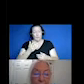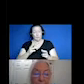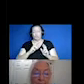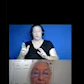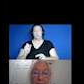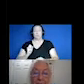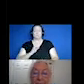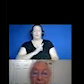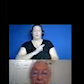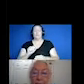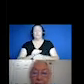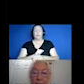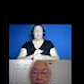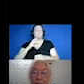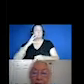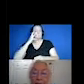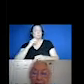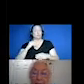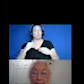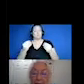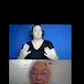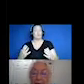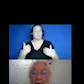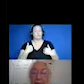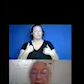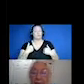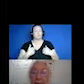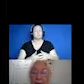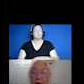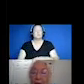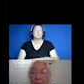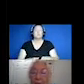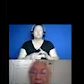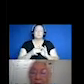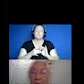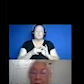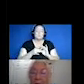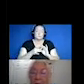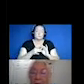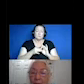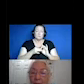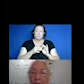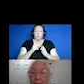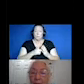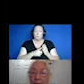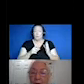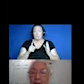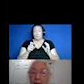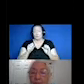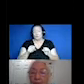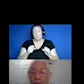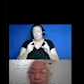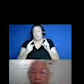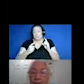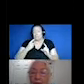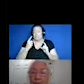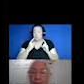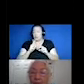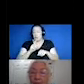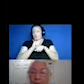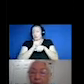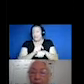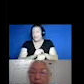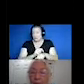staffed with trained and experienced providers. So in terms of what could be considered a traditional